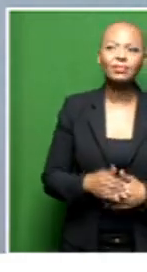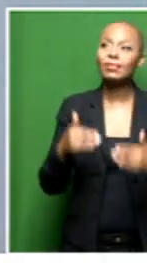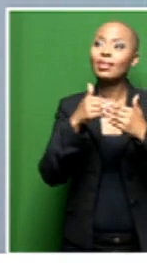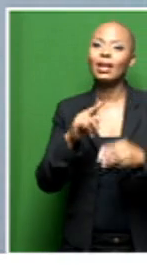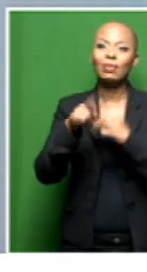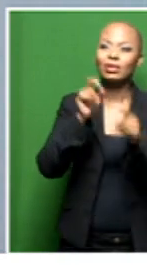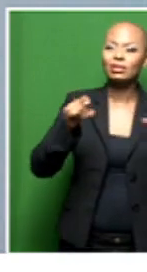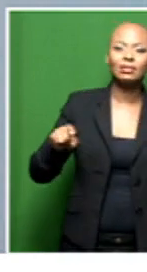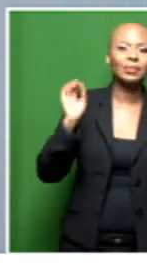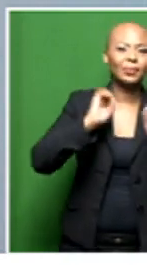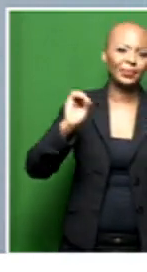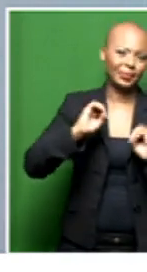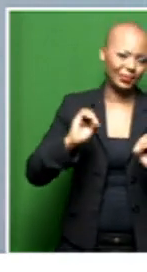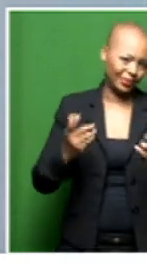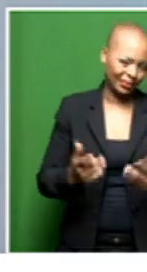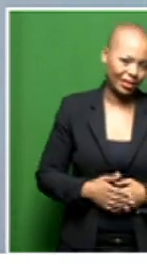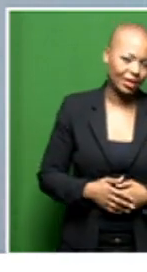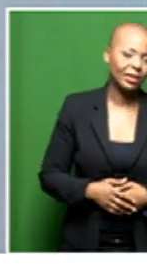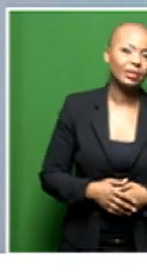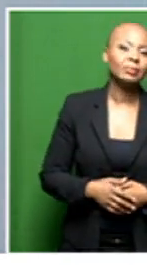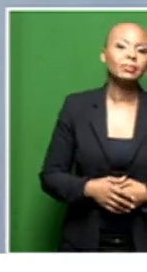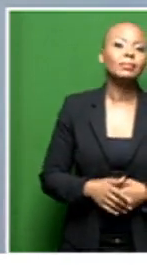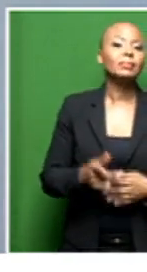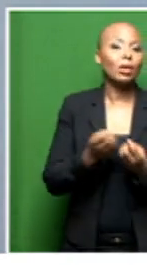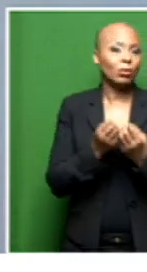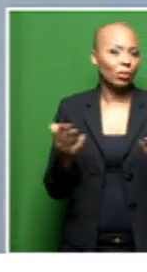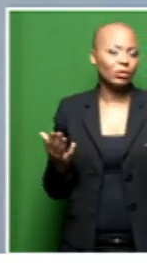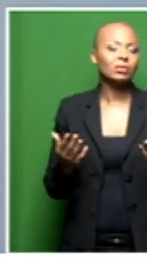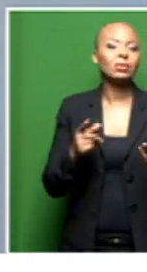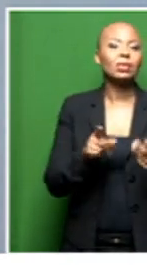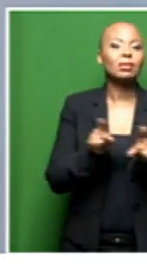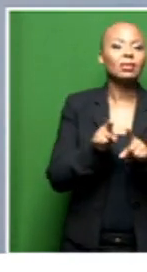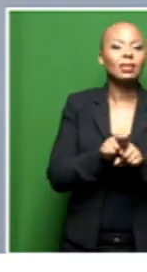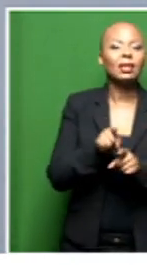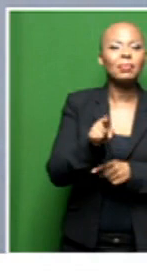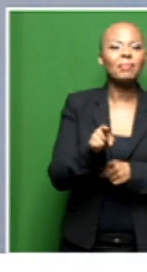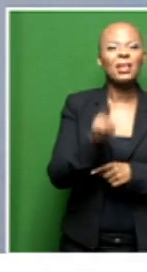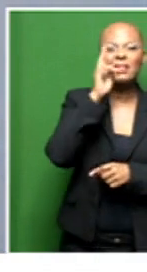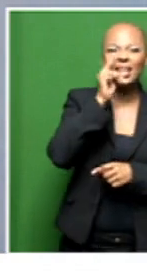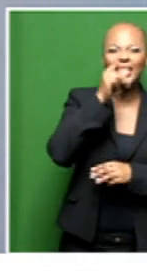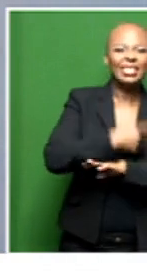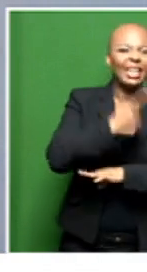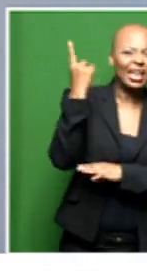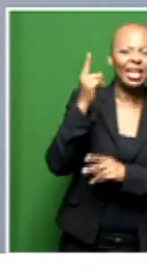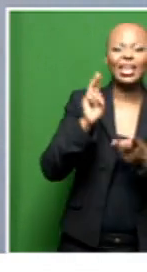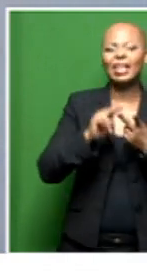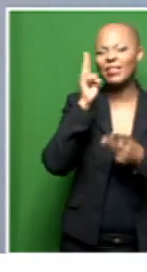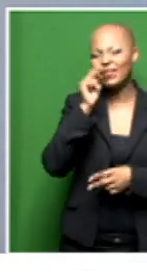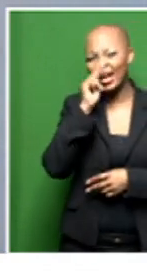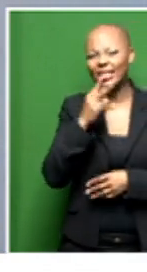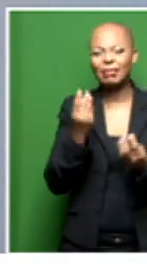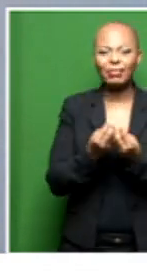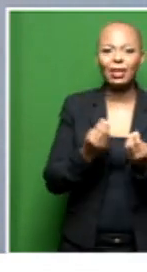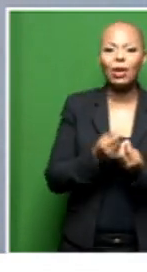kind of within the family context. And a lot of the anecdotes are funny. There's some funny parts when Kat is in